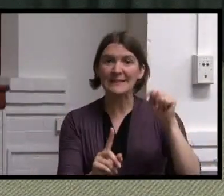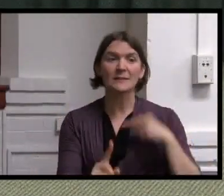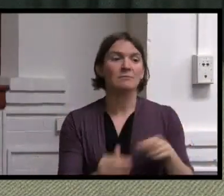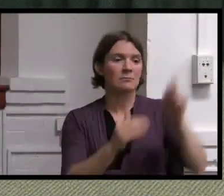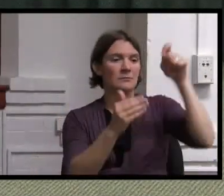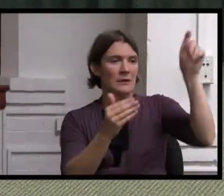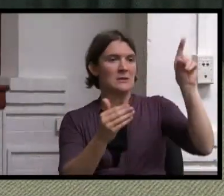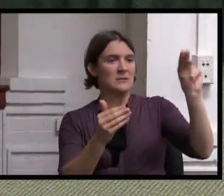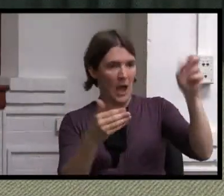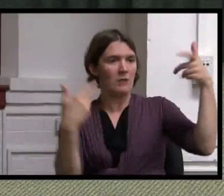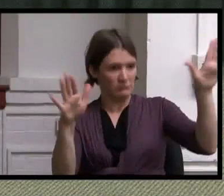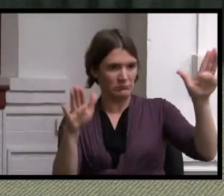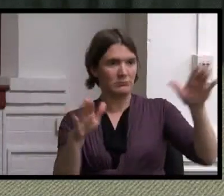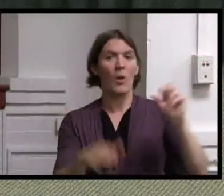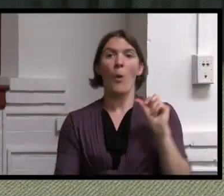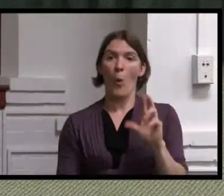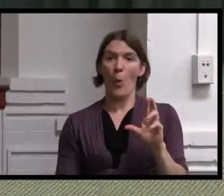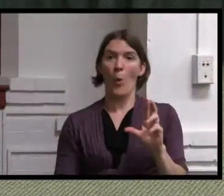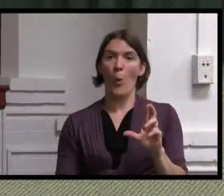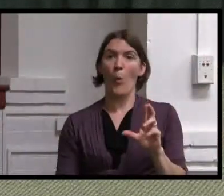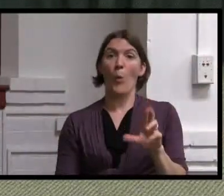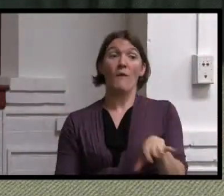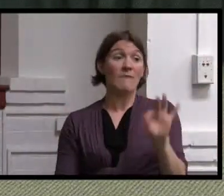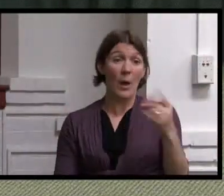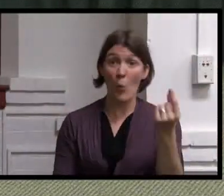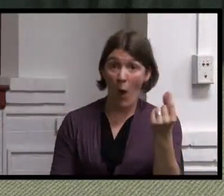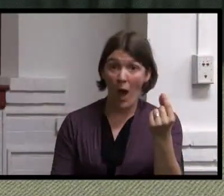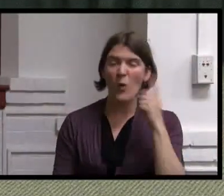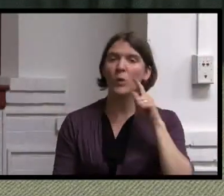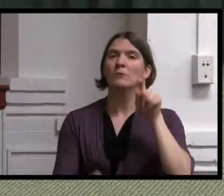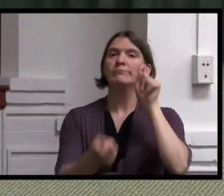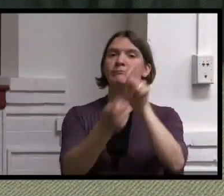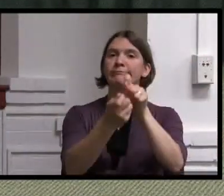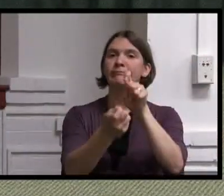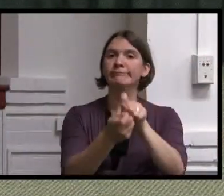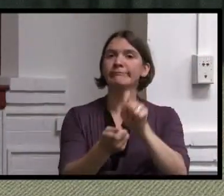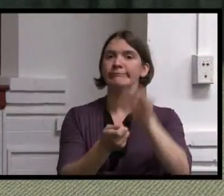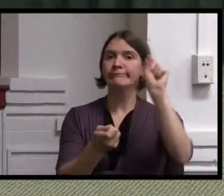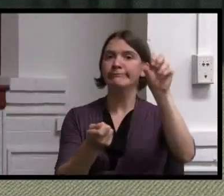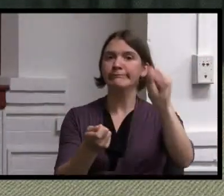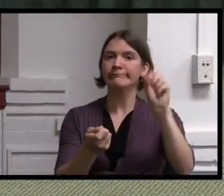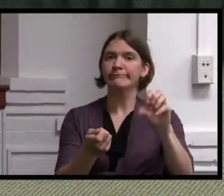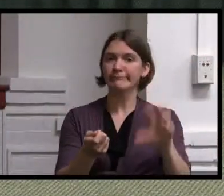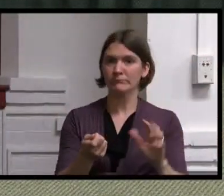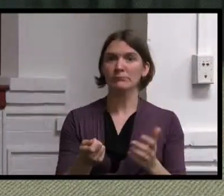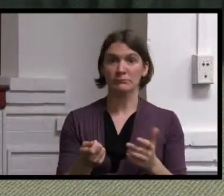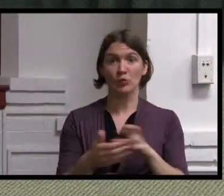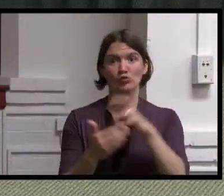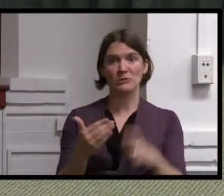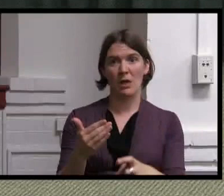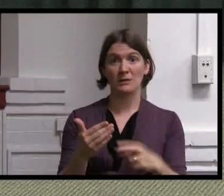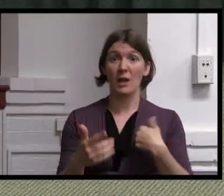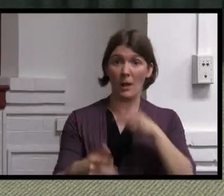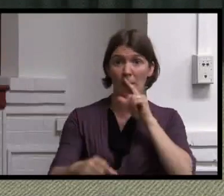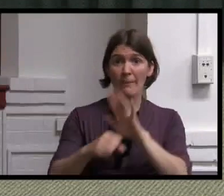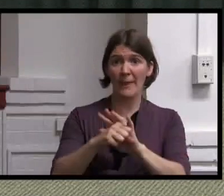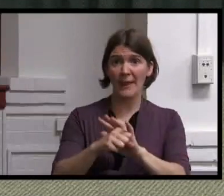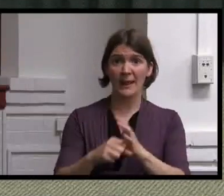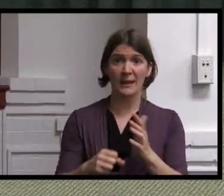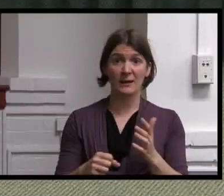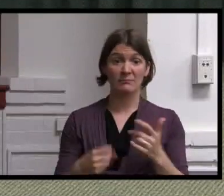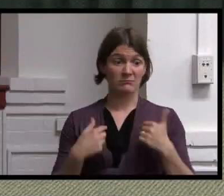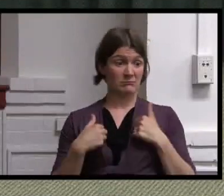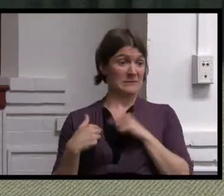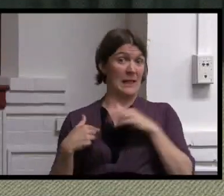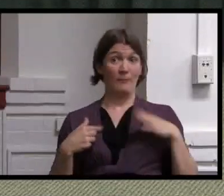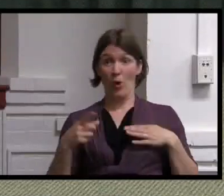done or, you know, this is what we found. And so we're, you know, committed, I think, here,